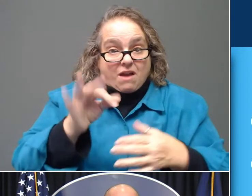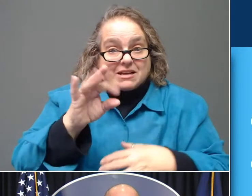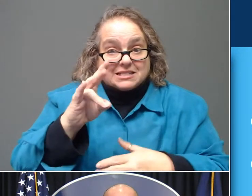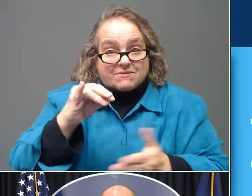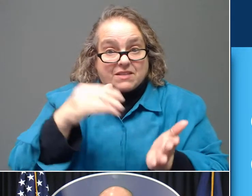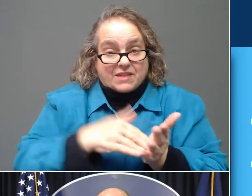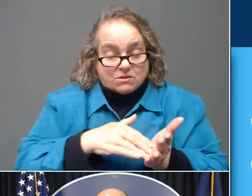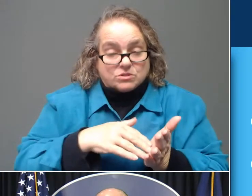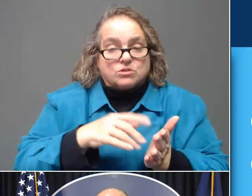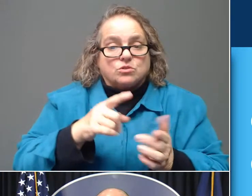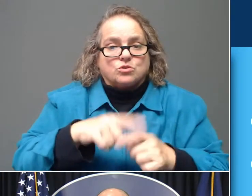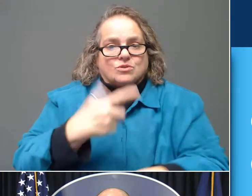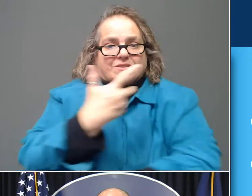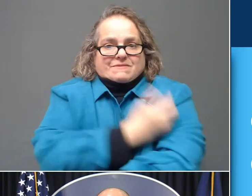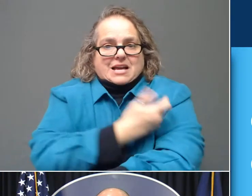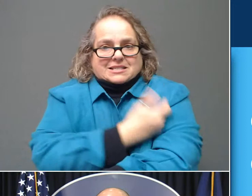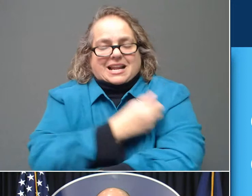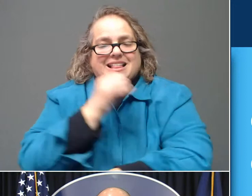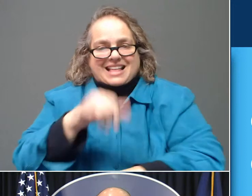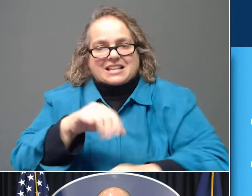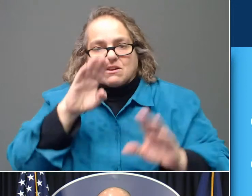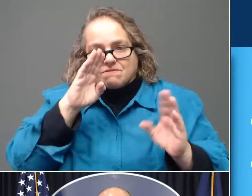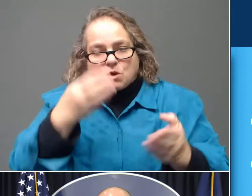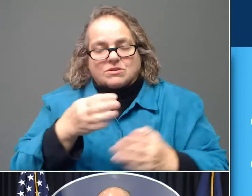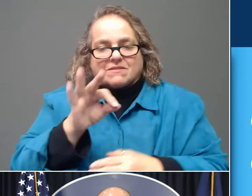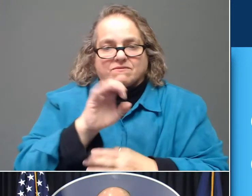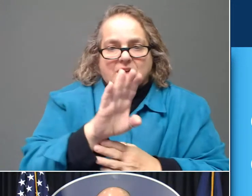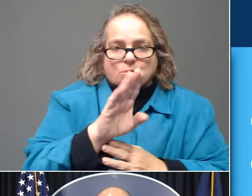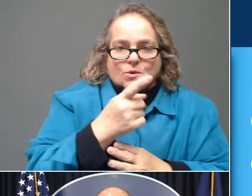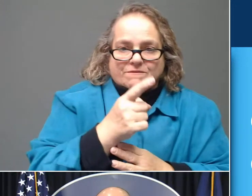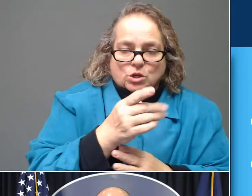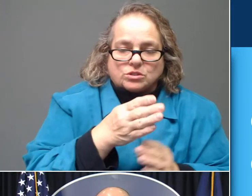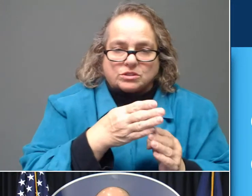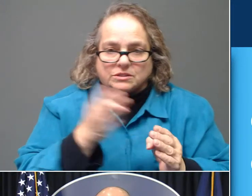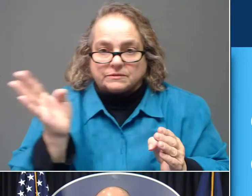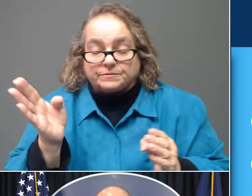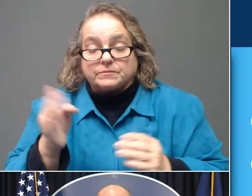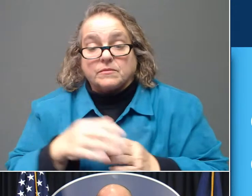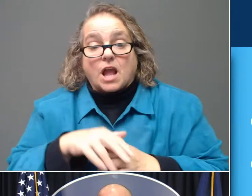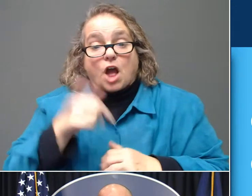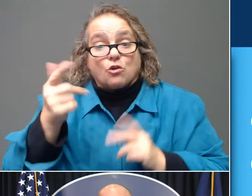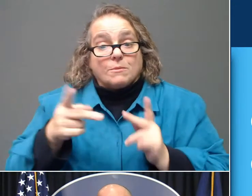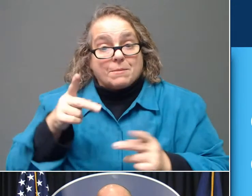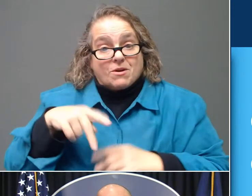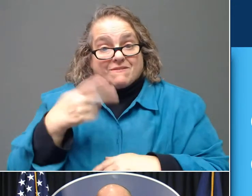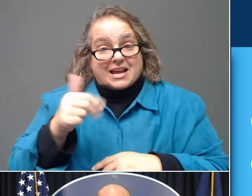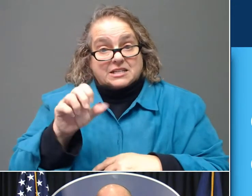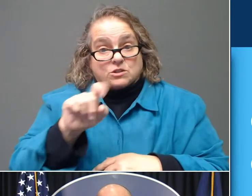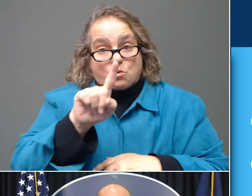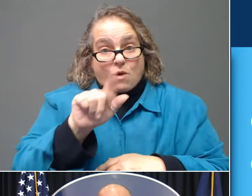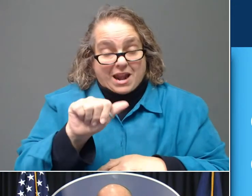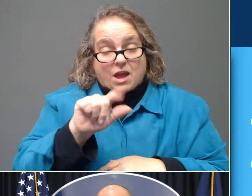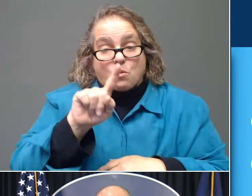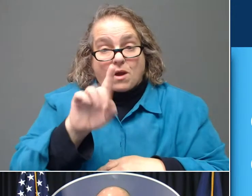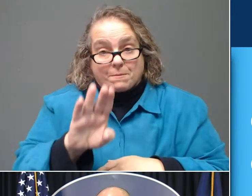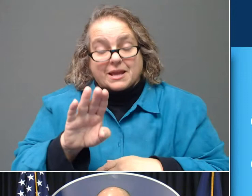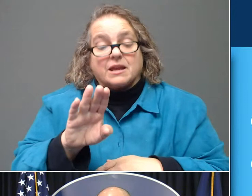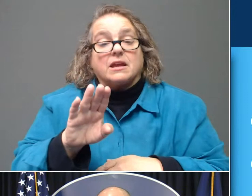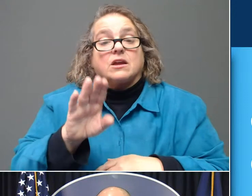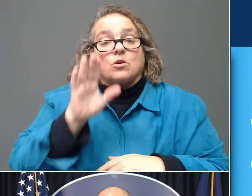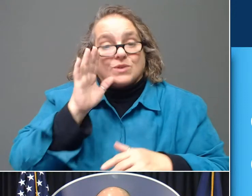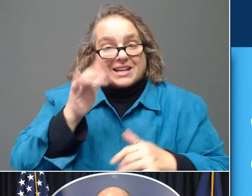focus February 1st and going forward. Other persons from phases 1A and 1B will still remain eligible for